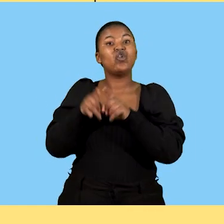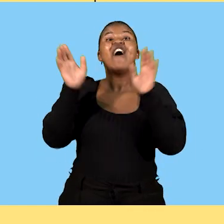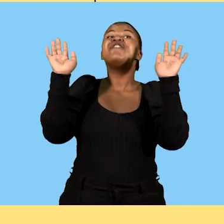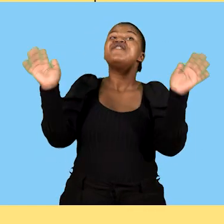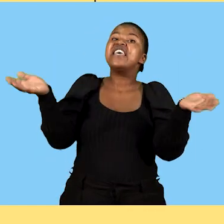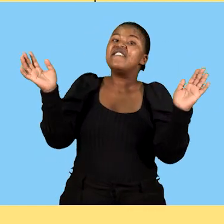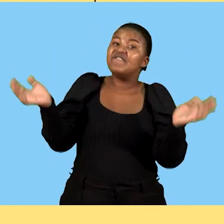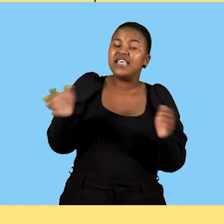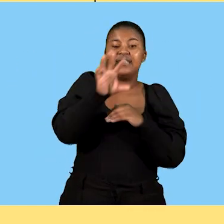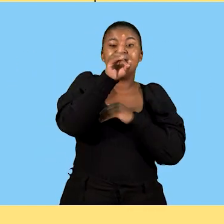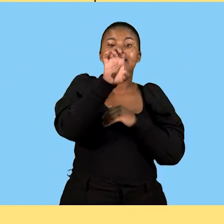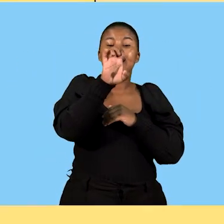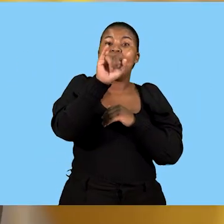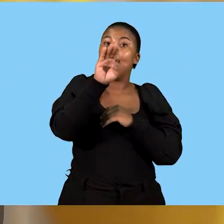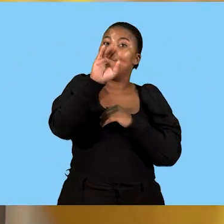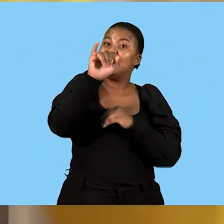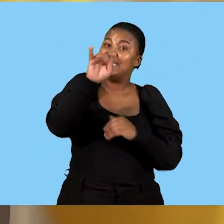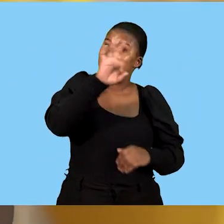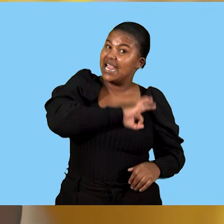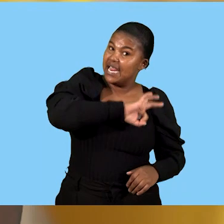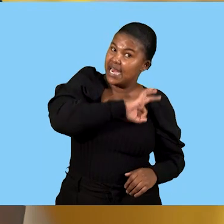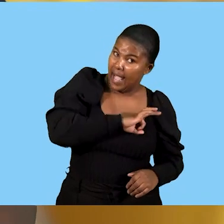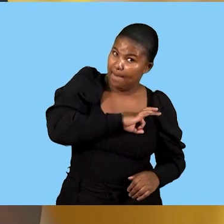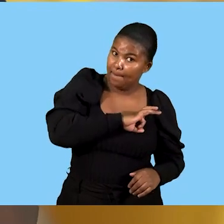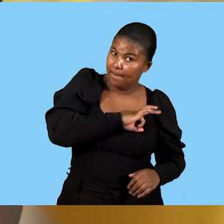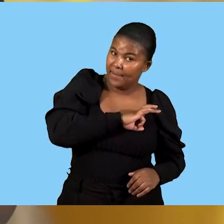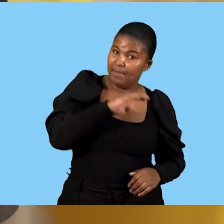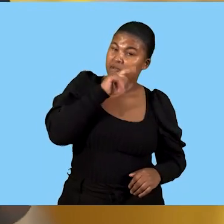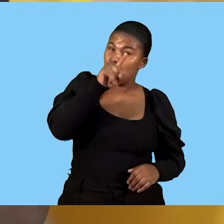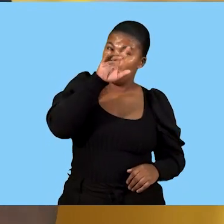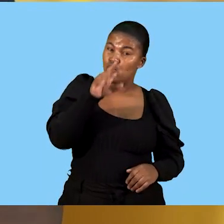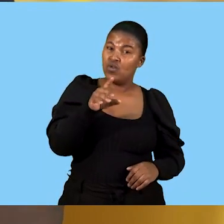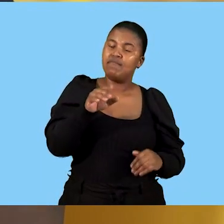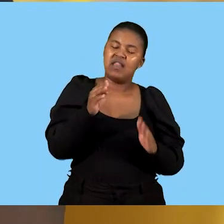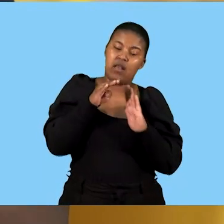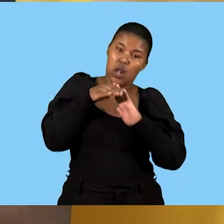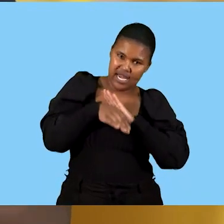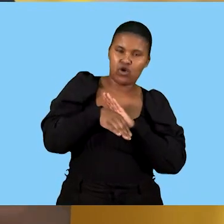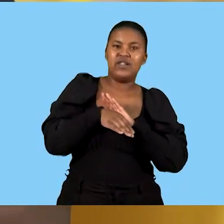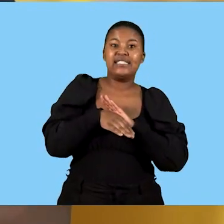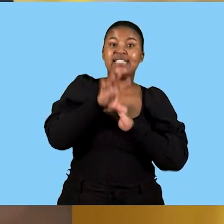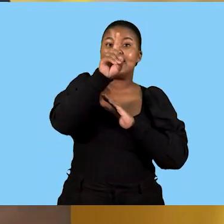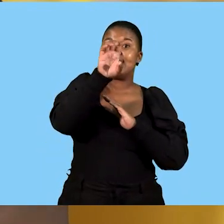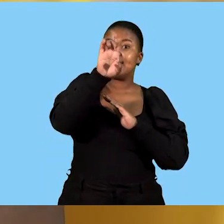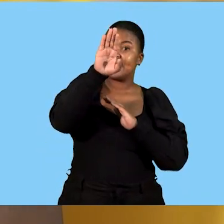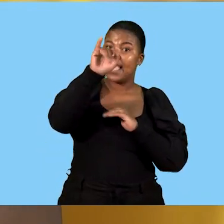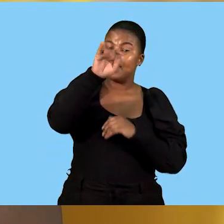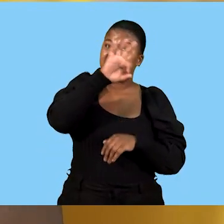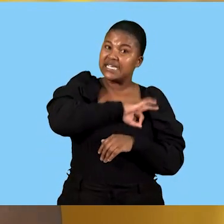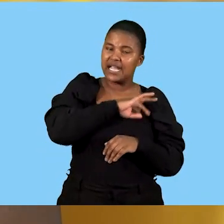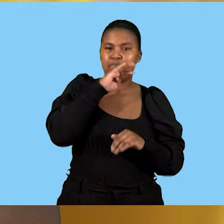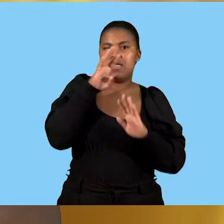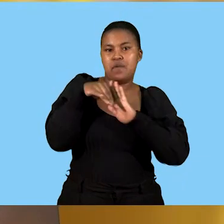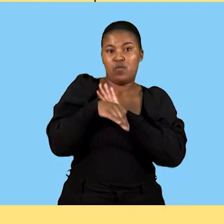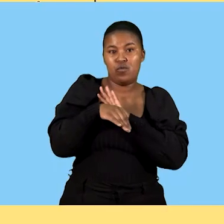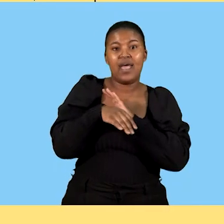income, because income is a credit balance, the moment you debit income, you are decreasing the income. Therefore, it means you come to the